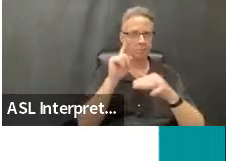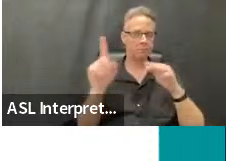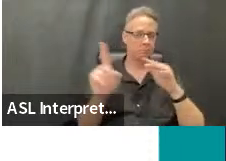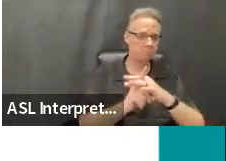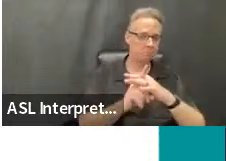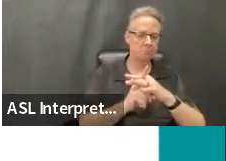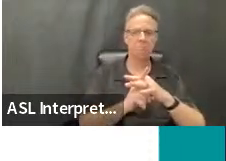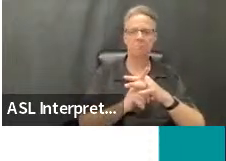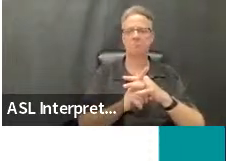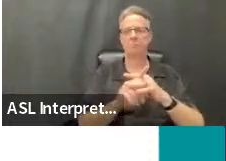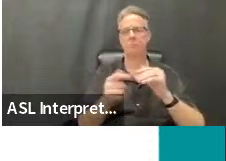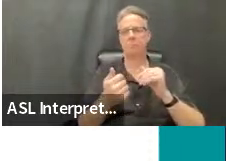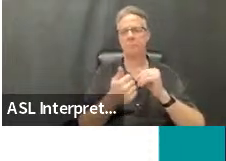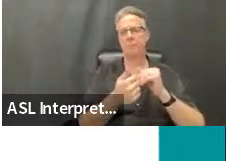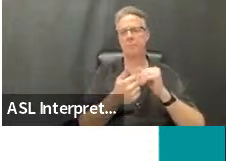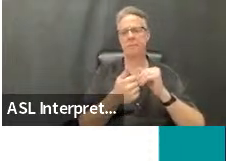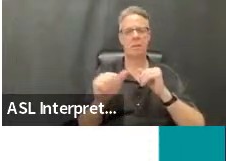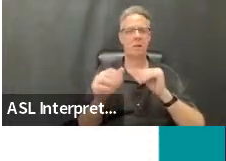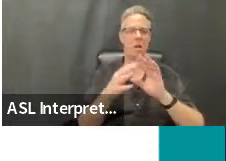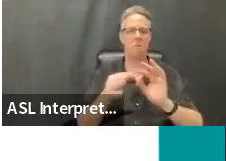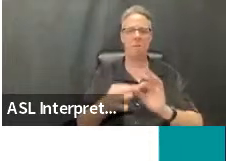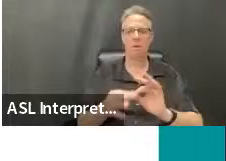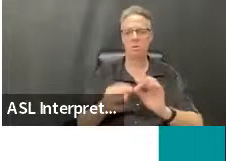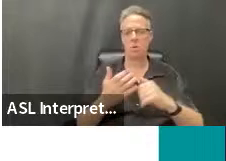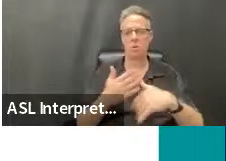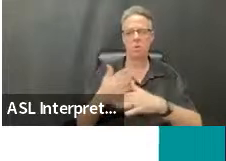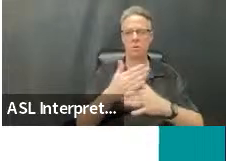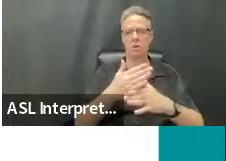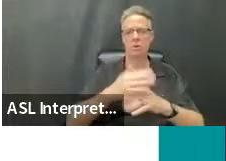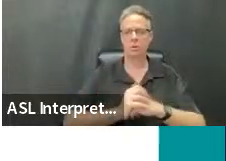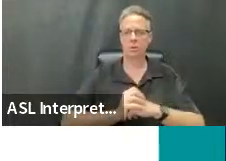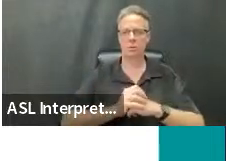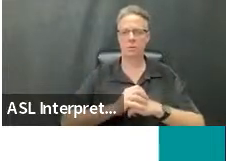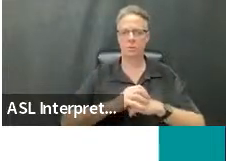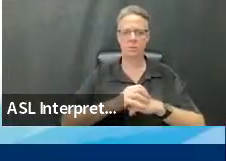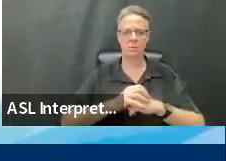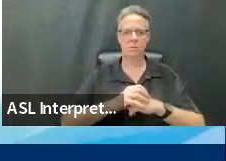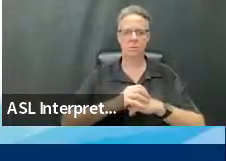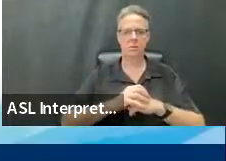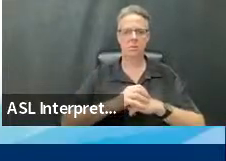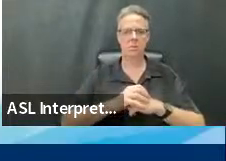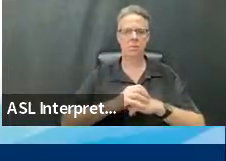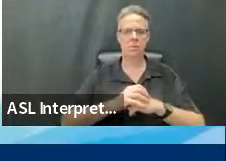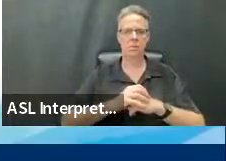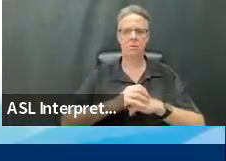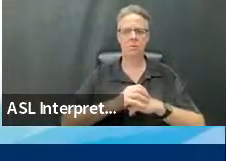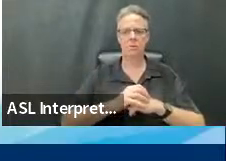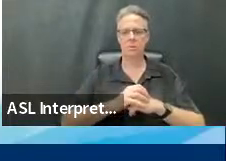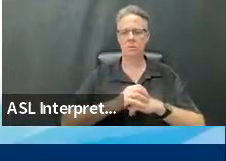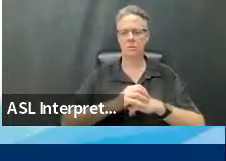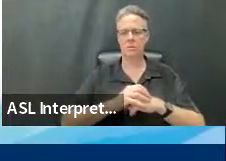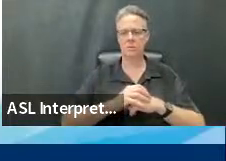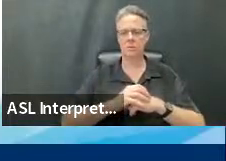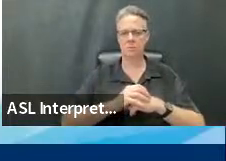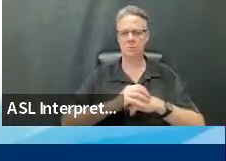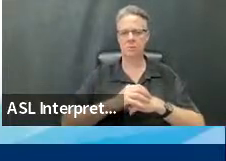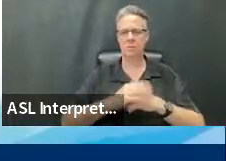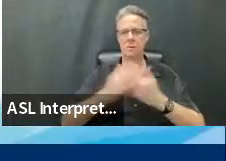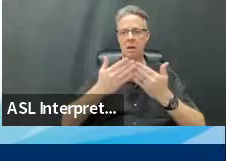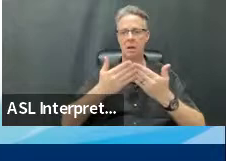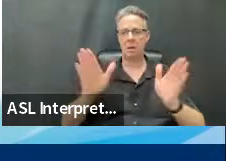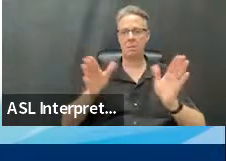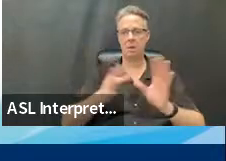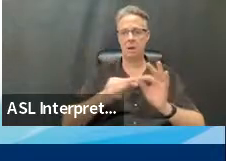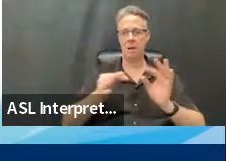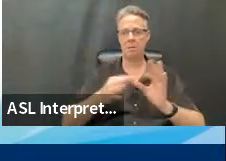or any comments you want to share. Okay, next slide. Public comment, which happens to